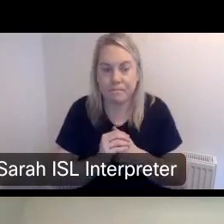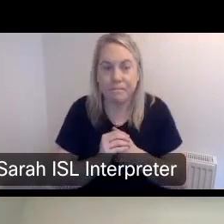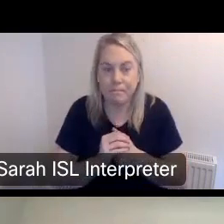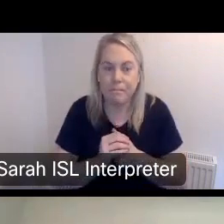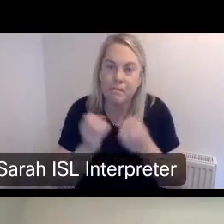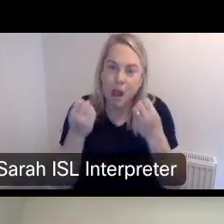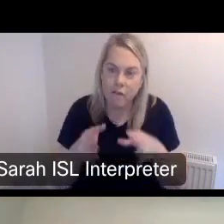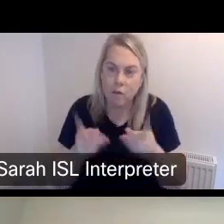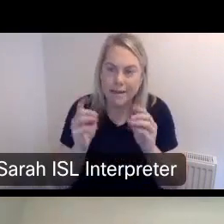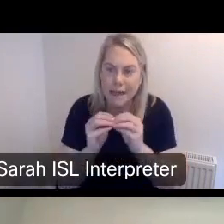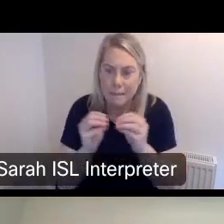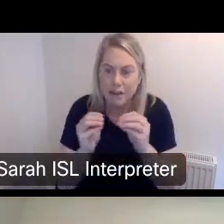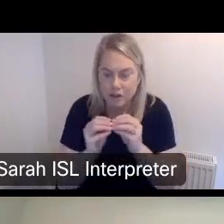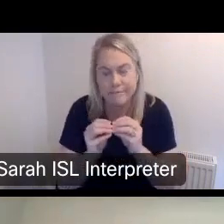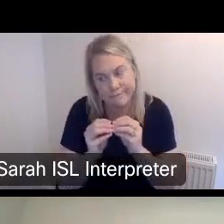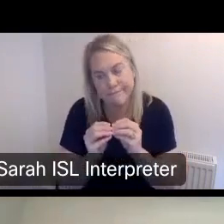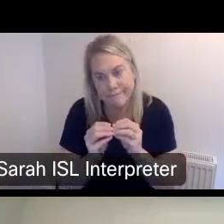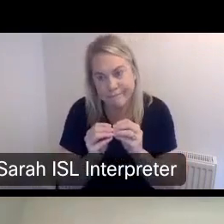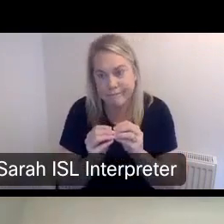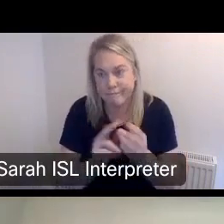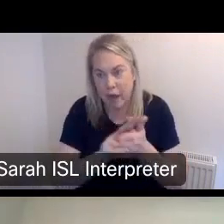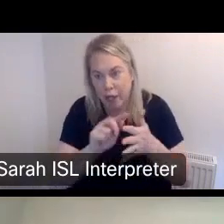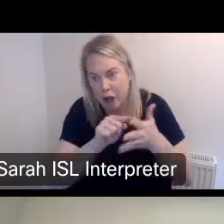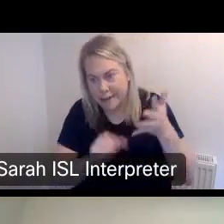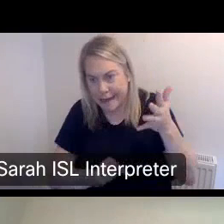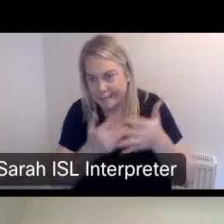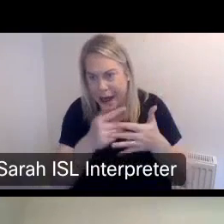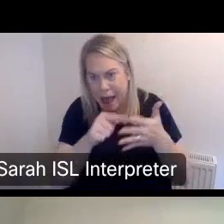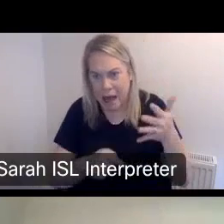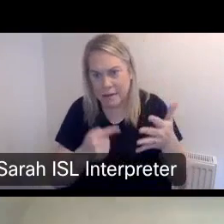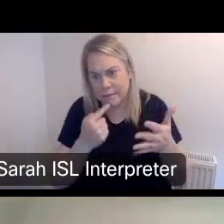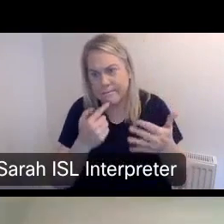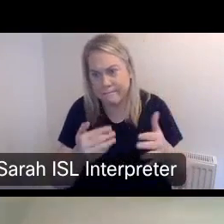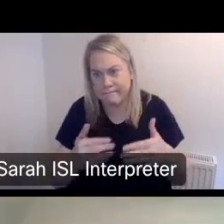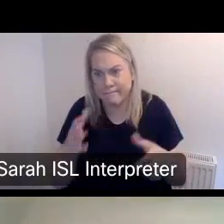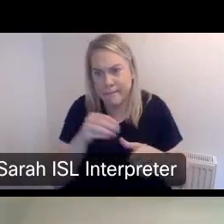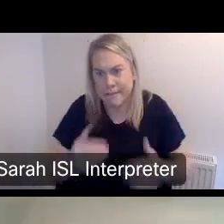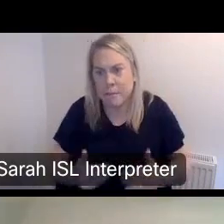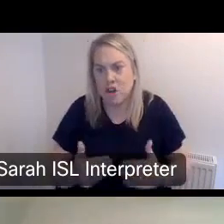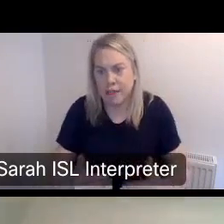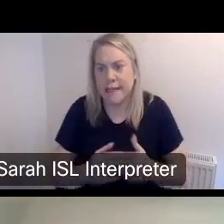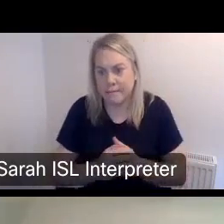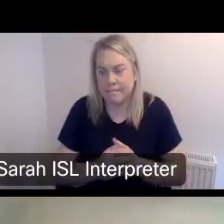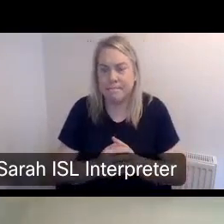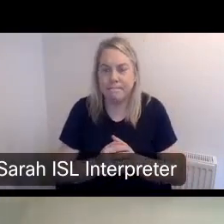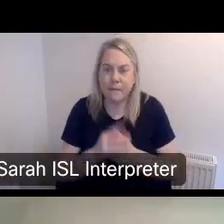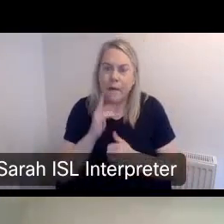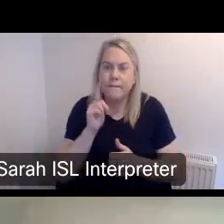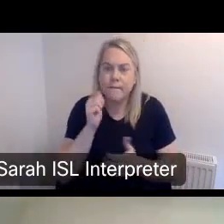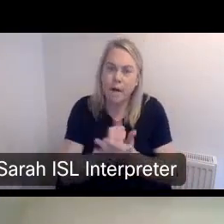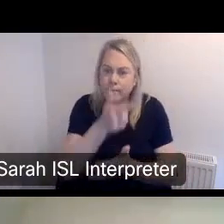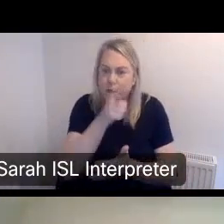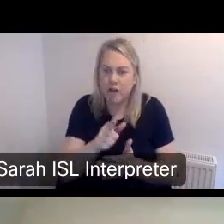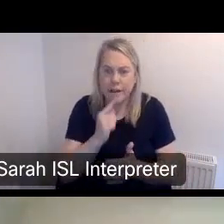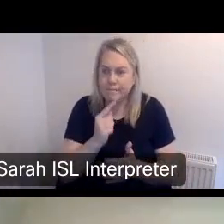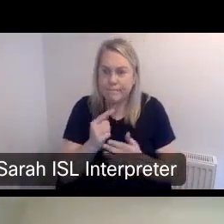that obviously a number of the notifiable incidents are very obstetric maternity specific, and unfortunately we couldn't secure a representative